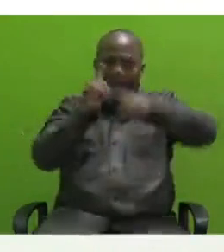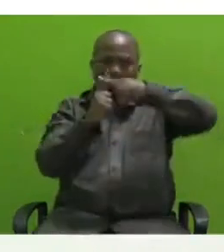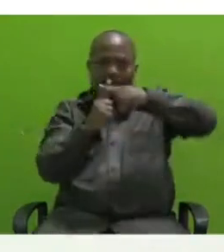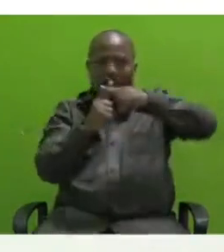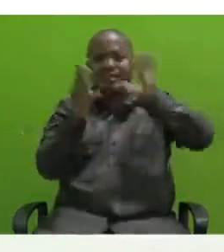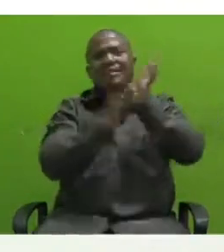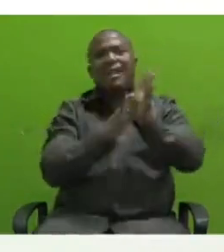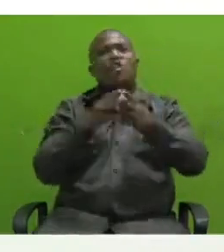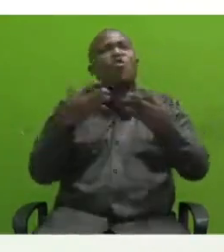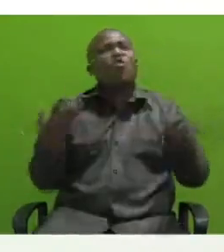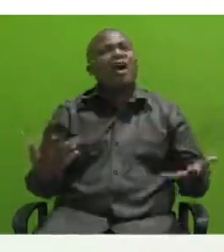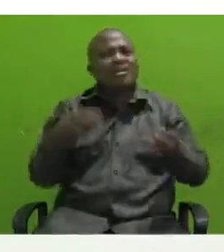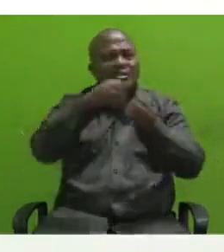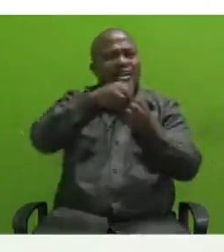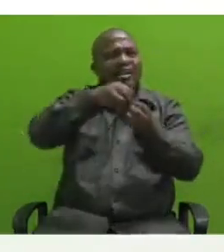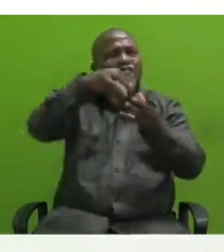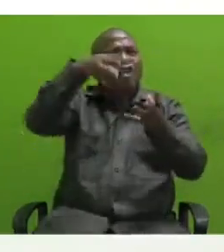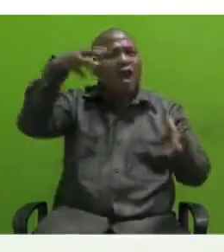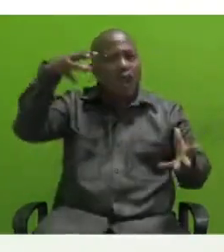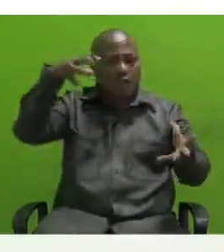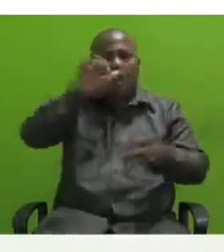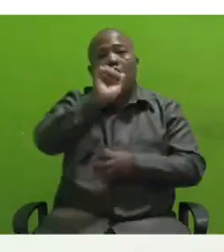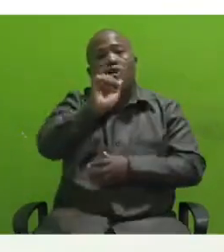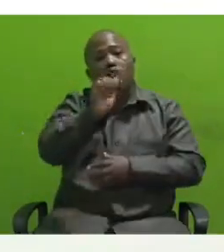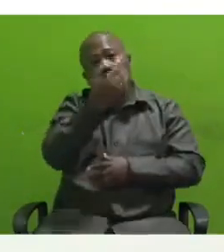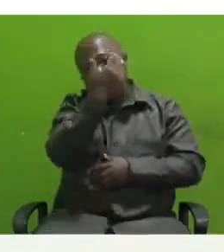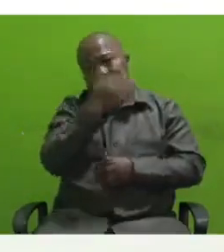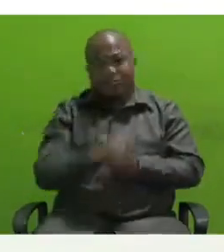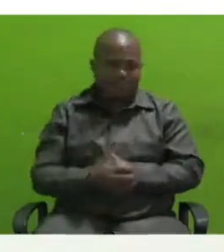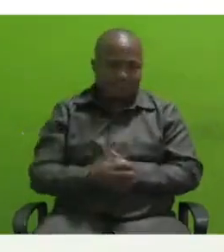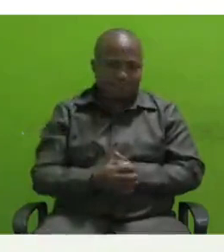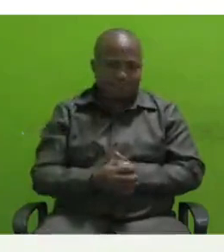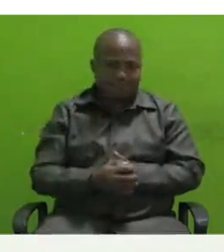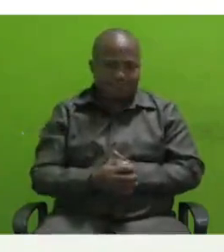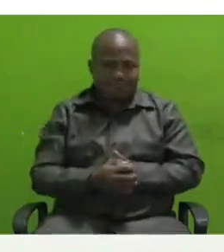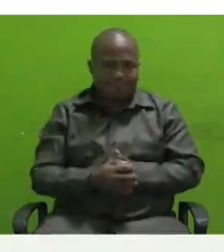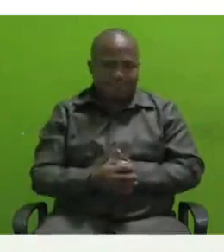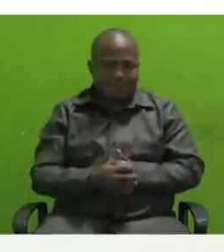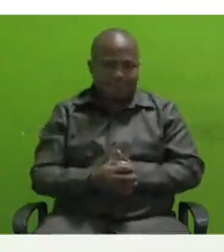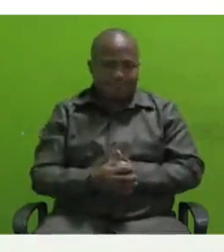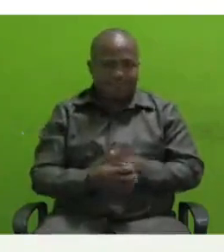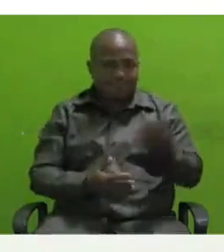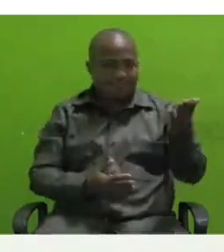plus 9? What is the value of a here, a coefficient of the x squared here?